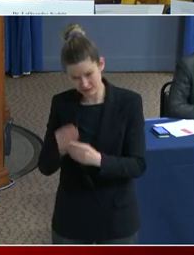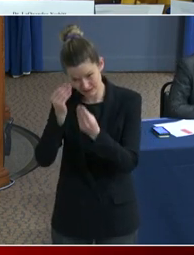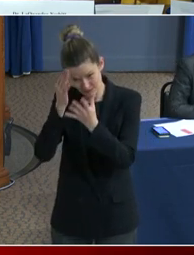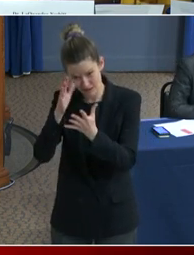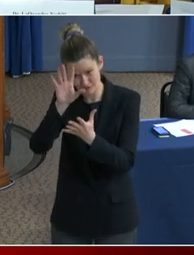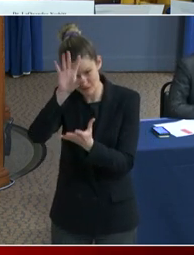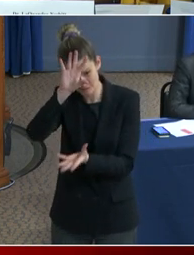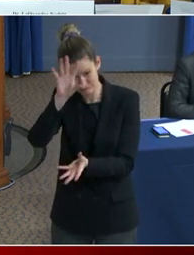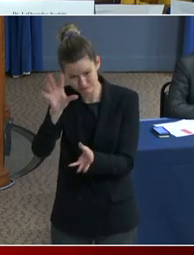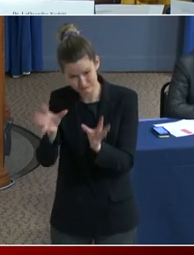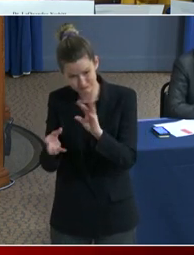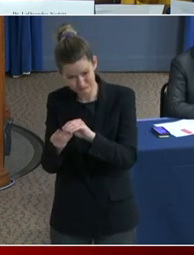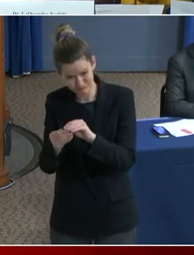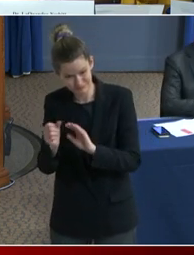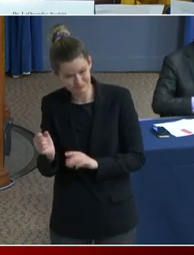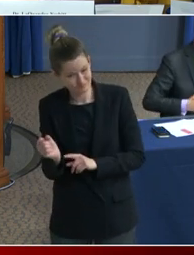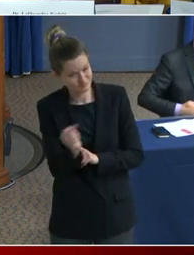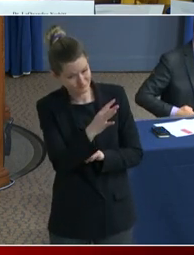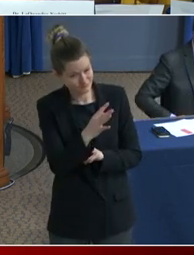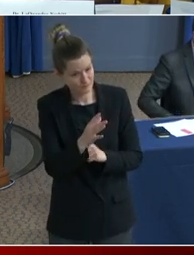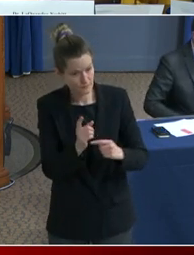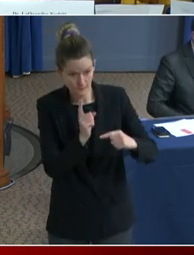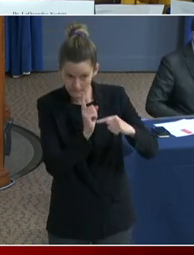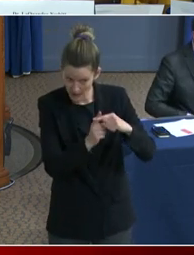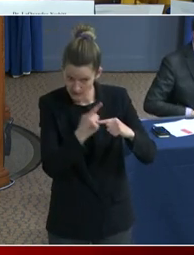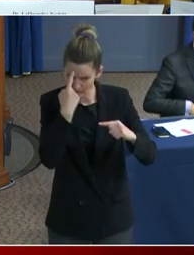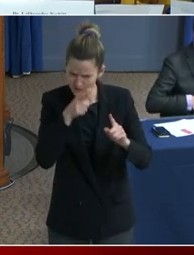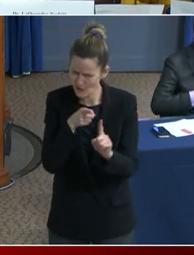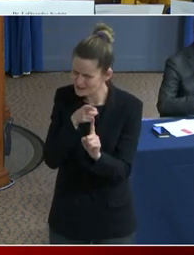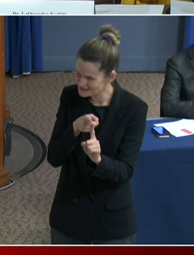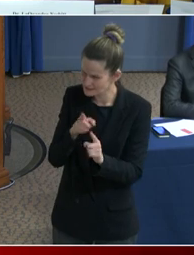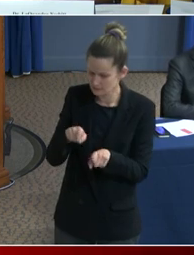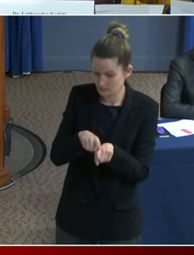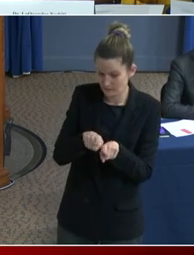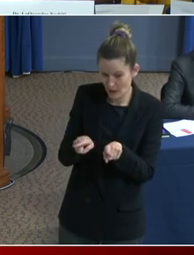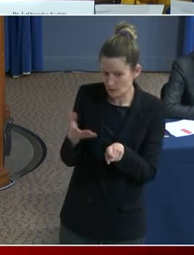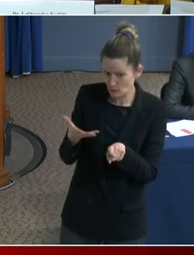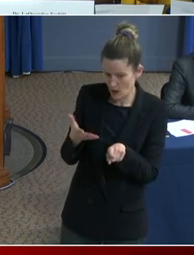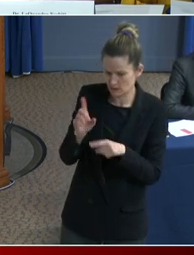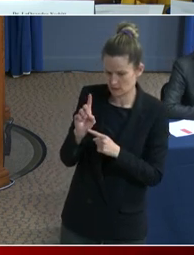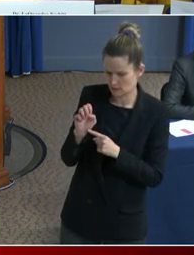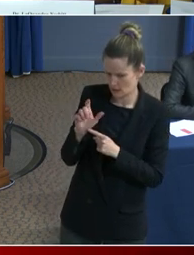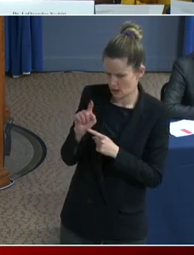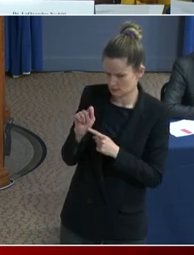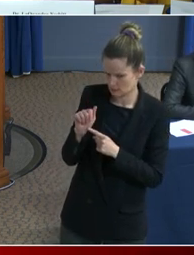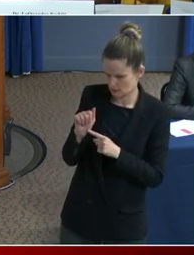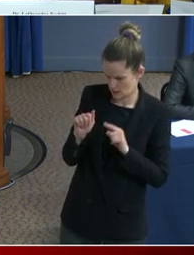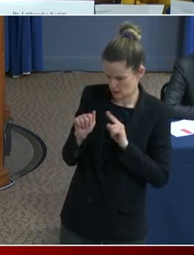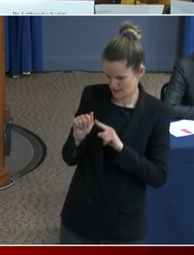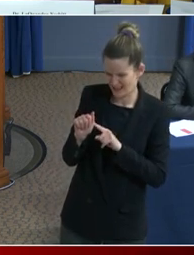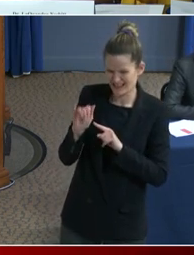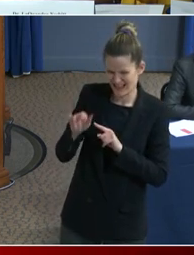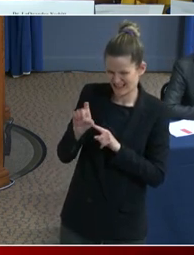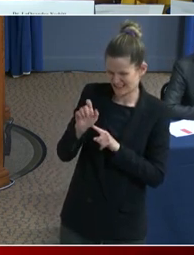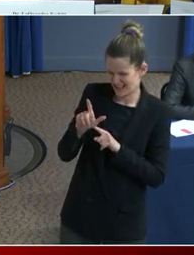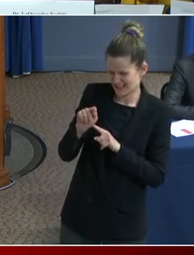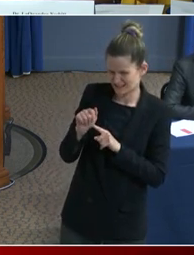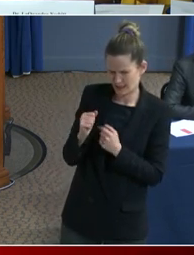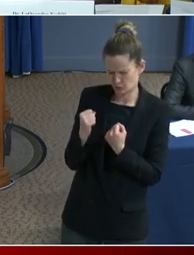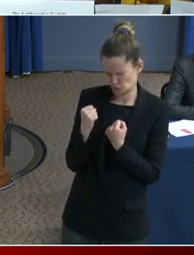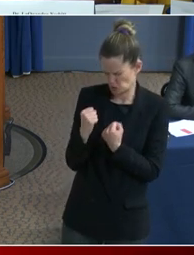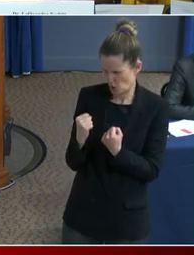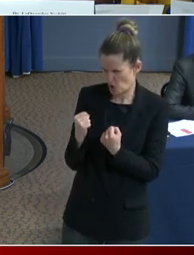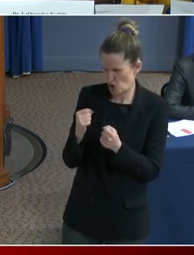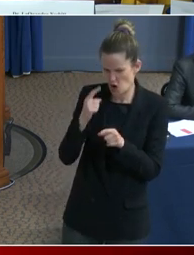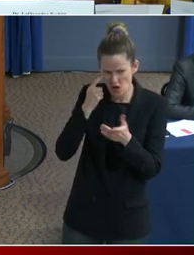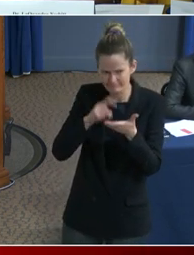for Delta as the variant. So Delta is the dominant variant in our community at this time, and we do